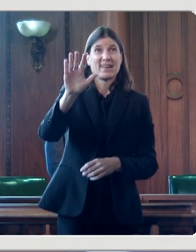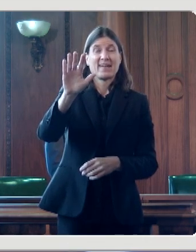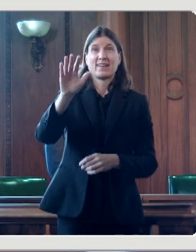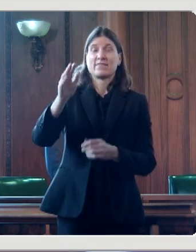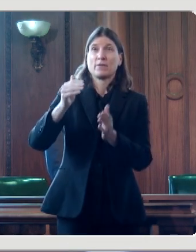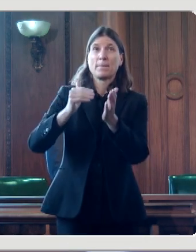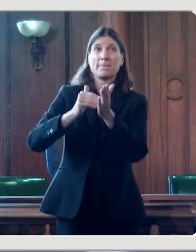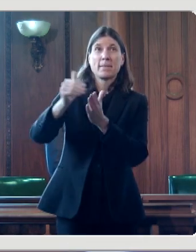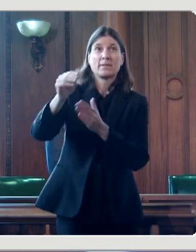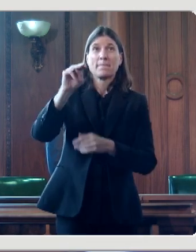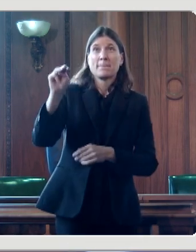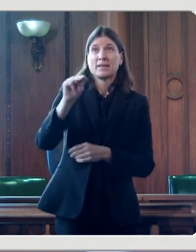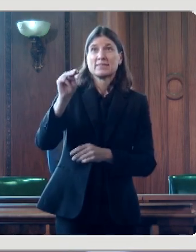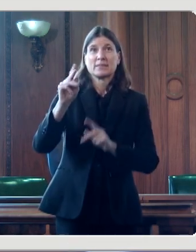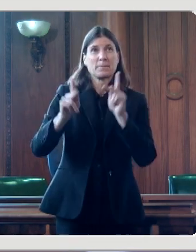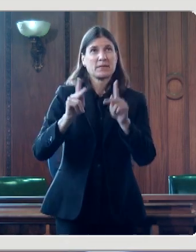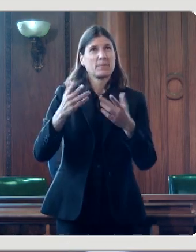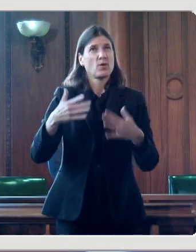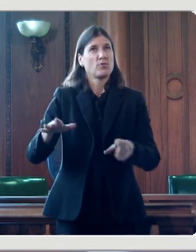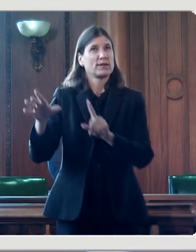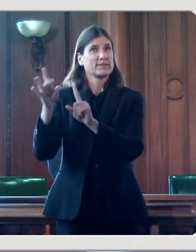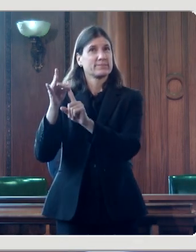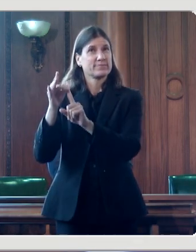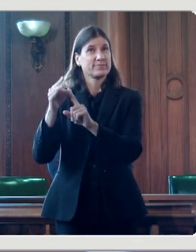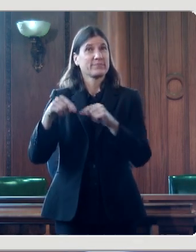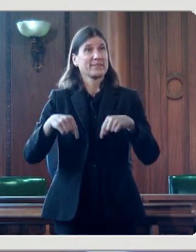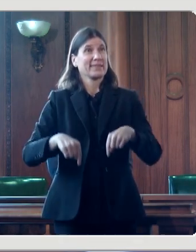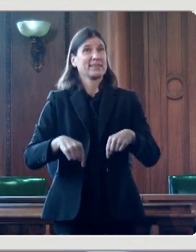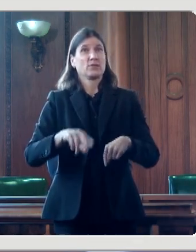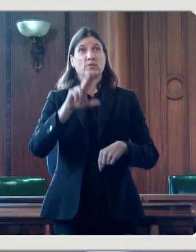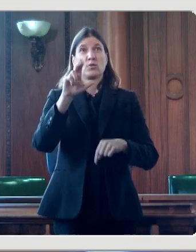has surpassed 20 million cases as a country,